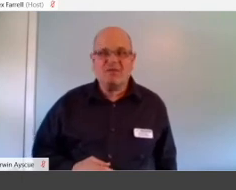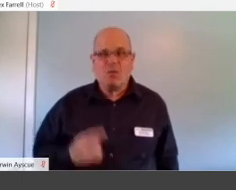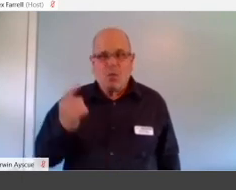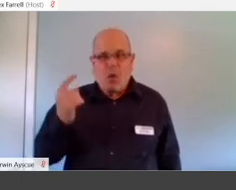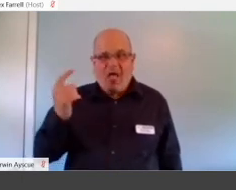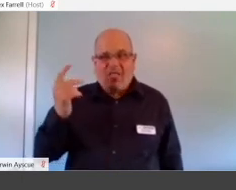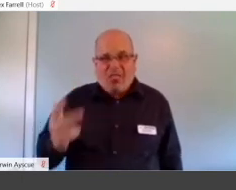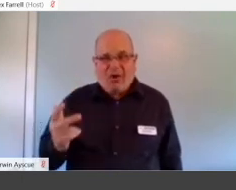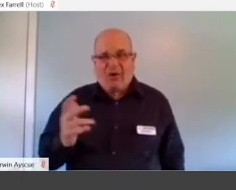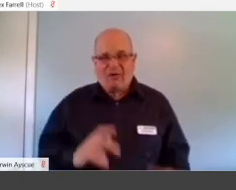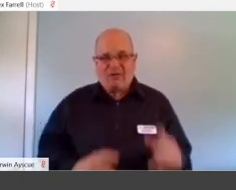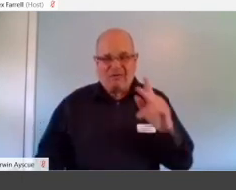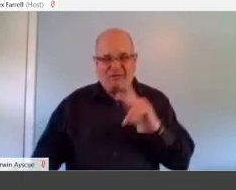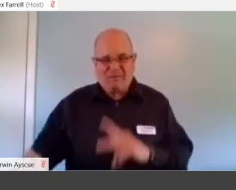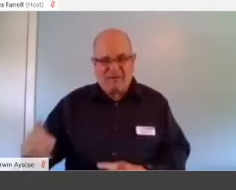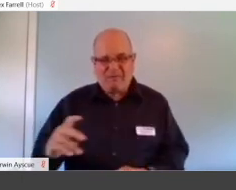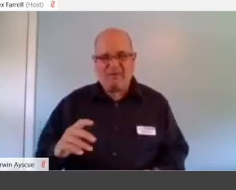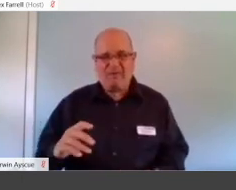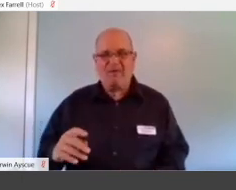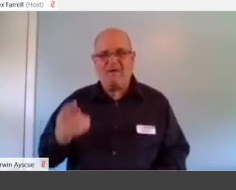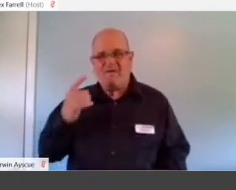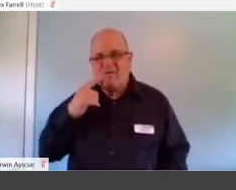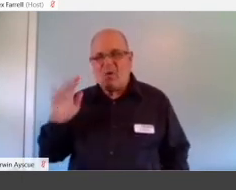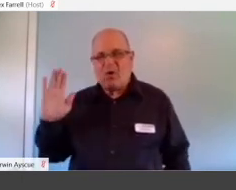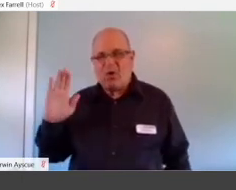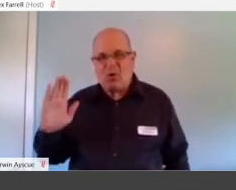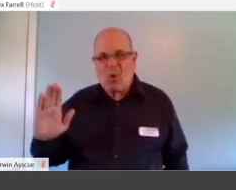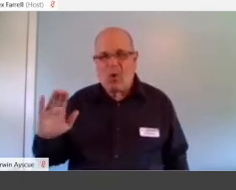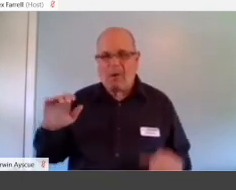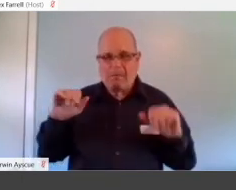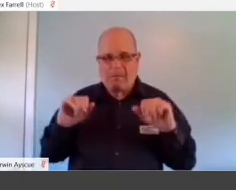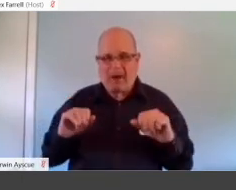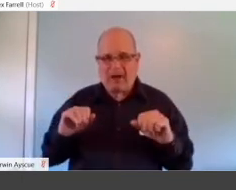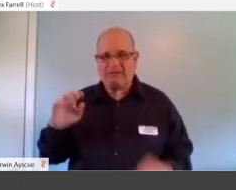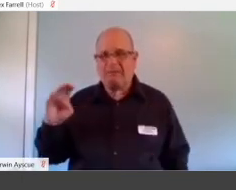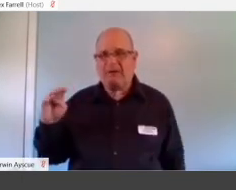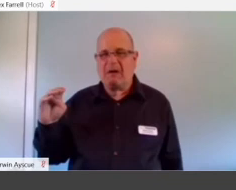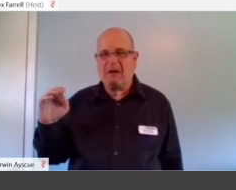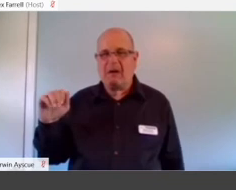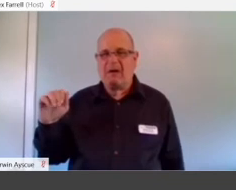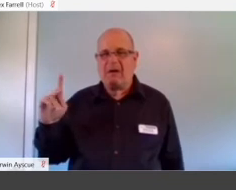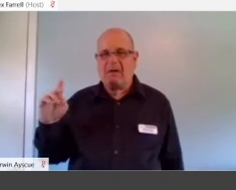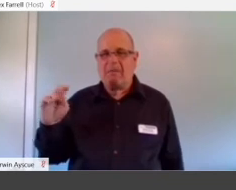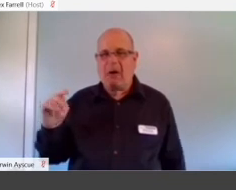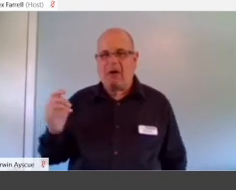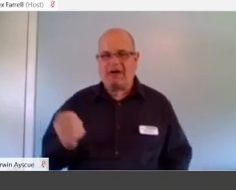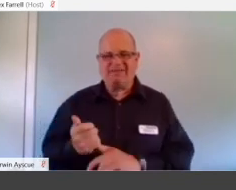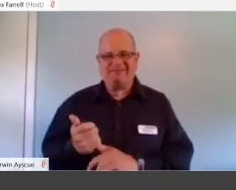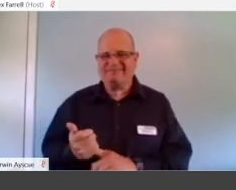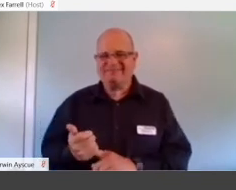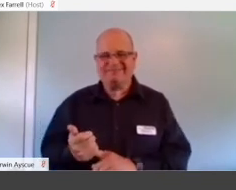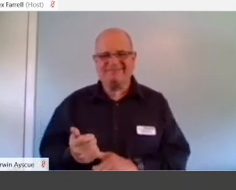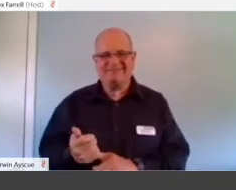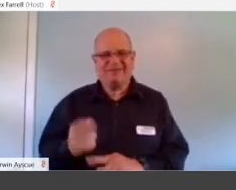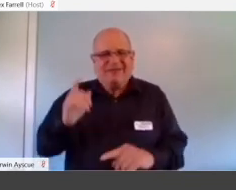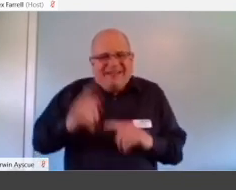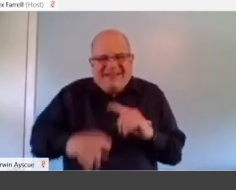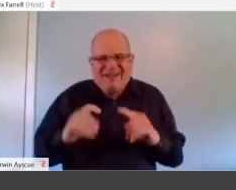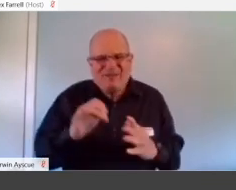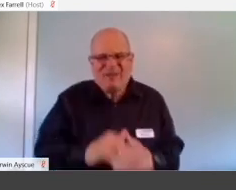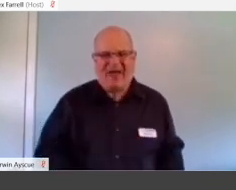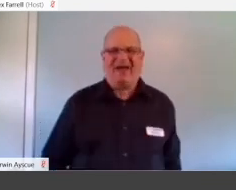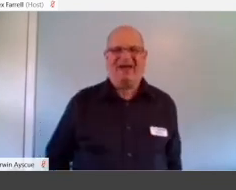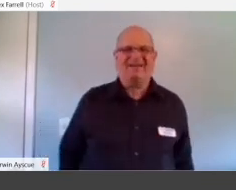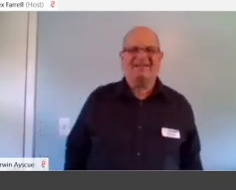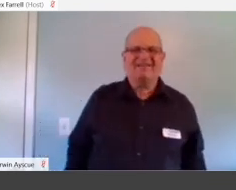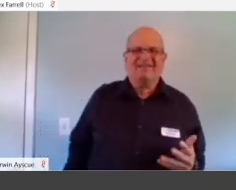Like, who can afford to cut out a third of your potential market? You can't. And then you add in things like, Leslie, our friend